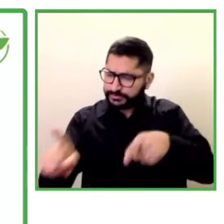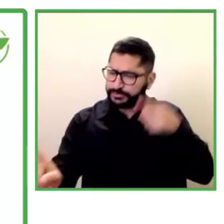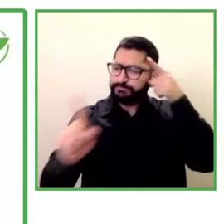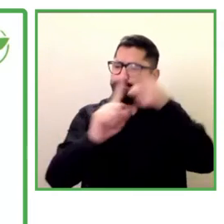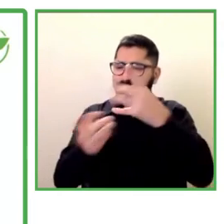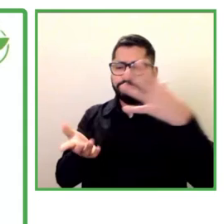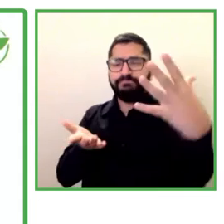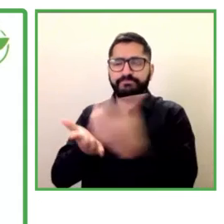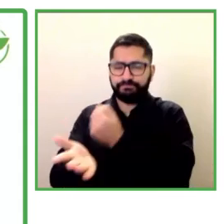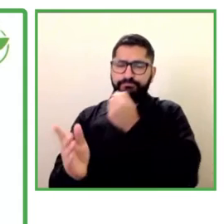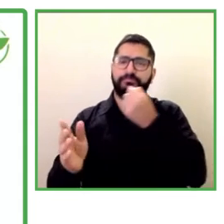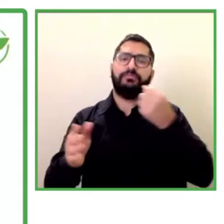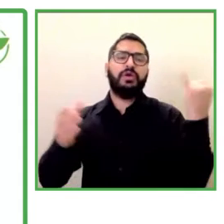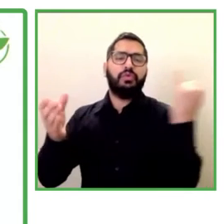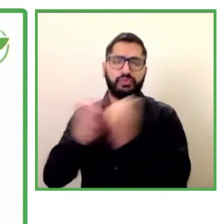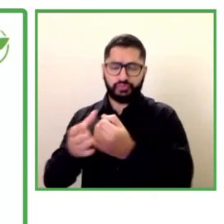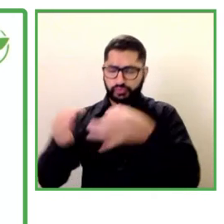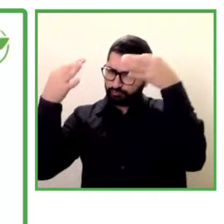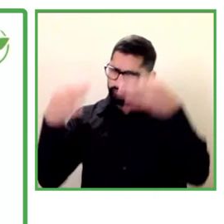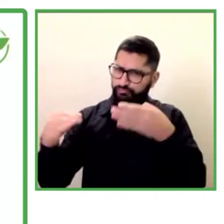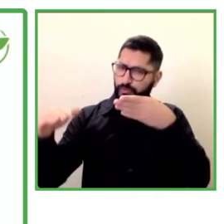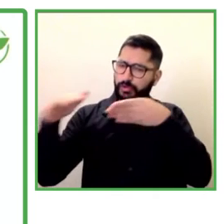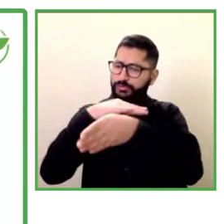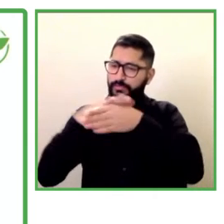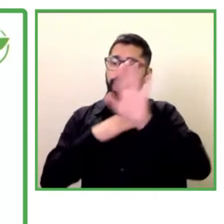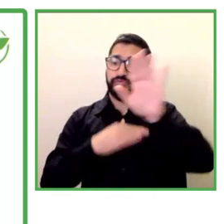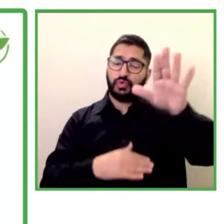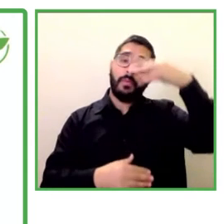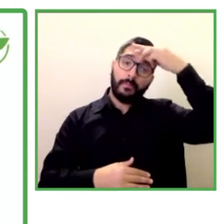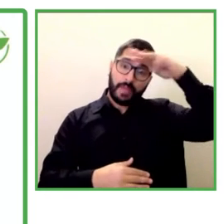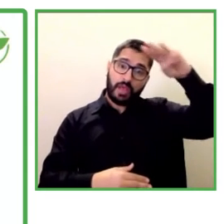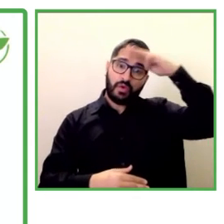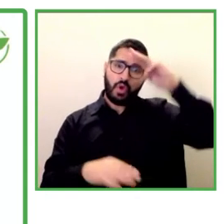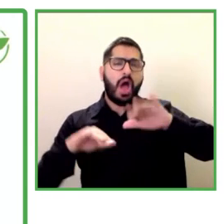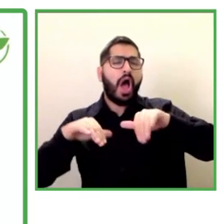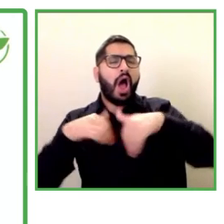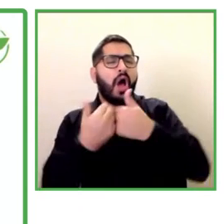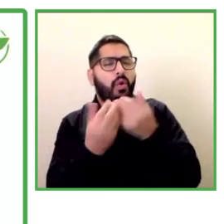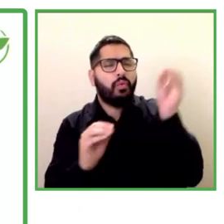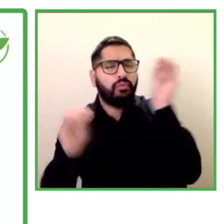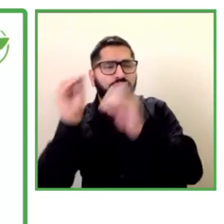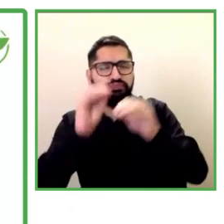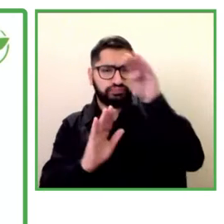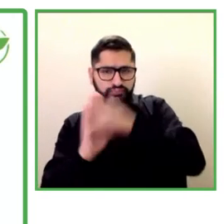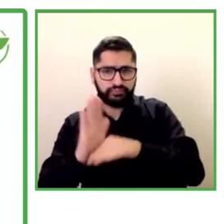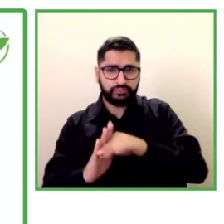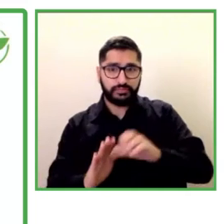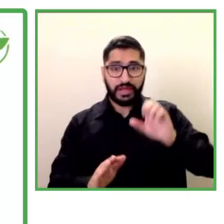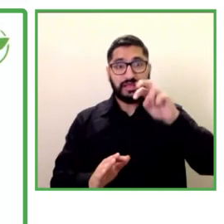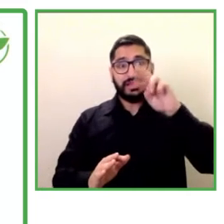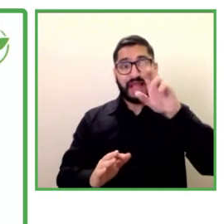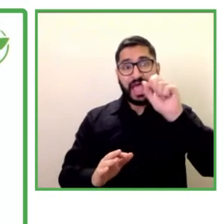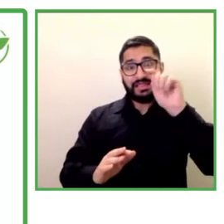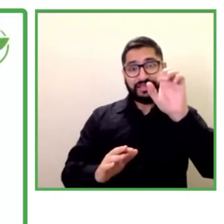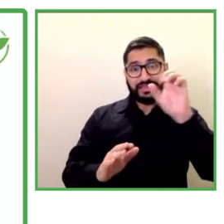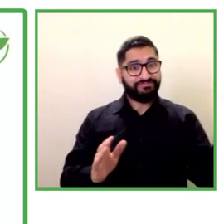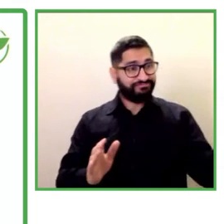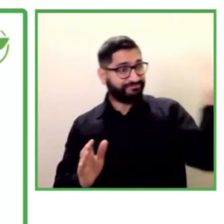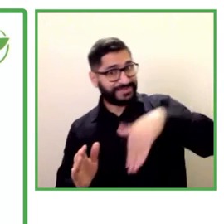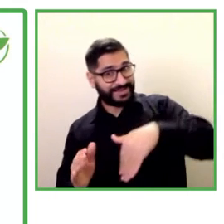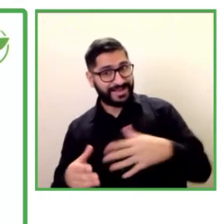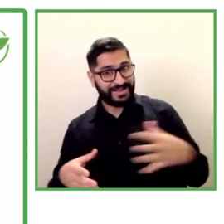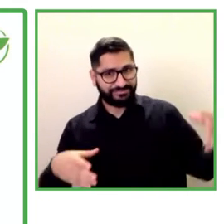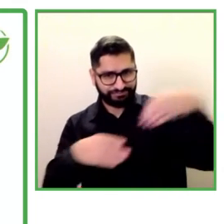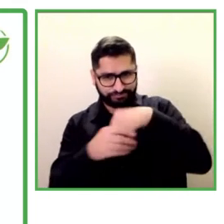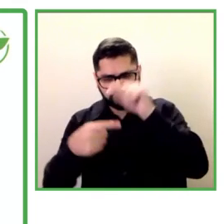more inclusive Mexico. So how do we do it? In Éntrale, we have a comprehensive model that starts with a diagnosis, which